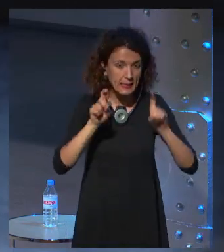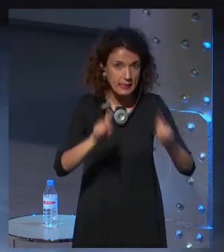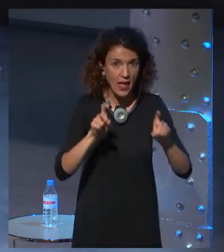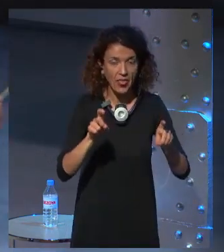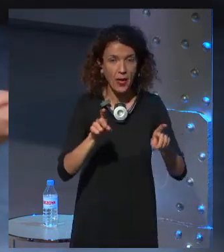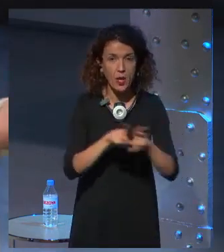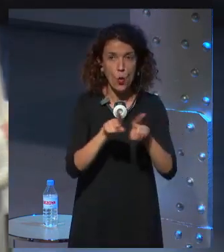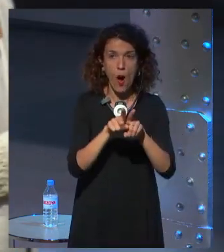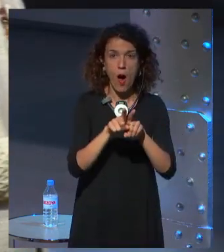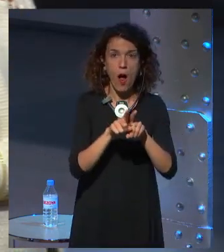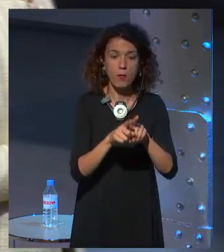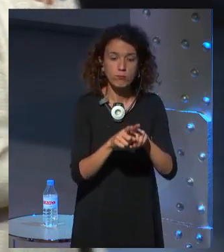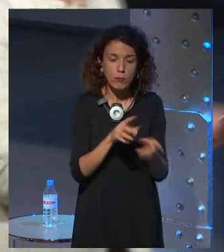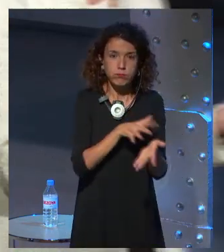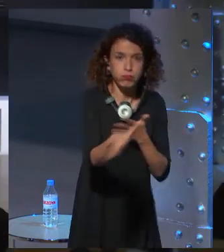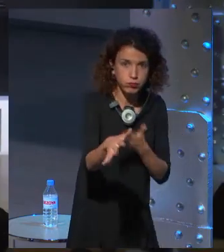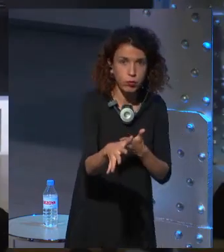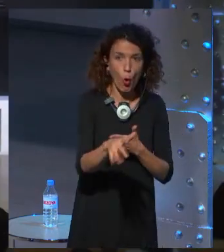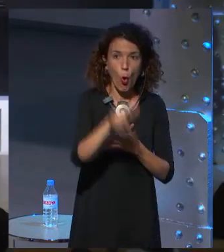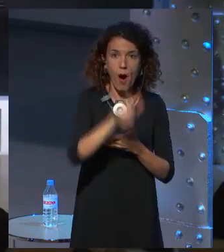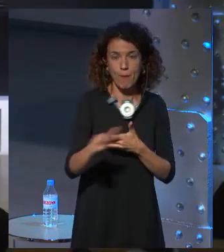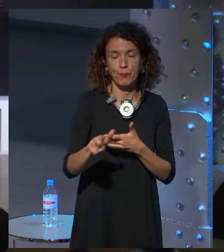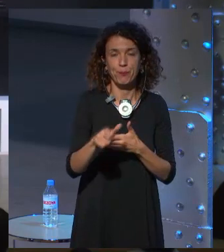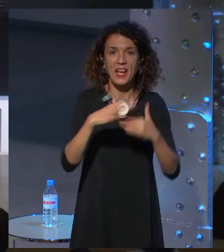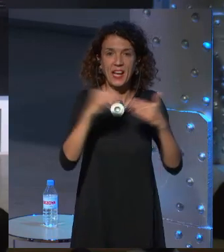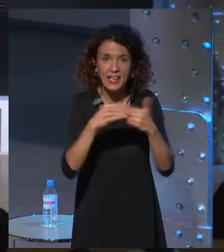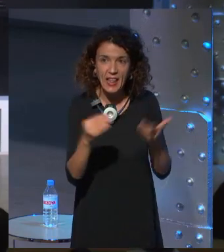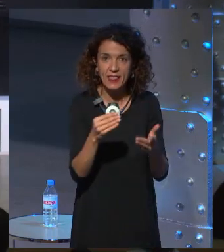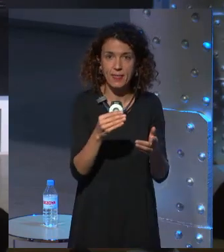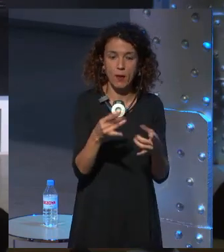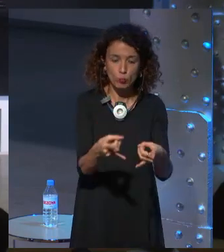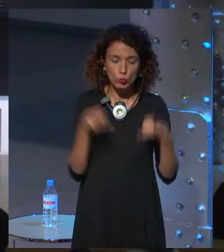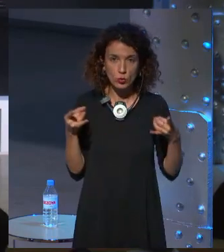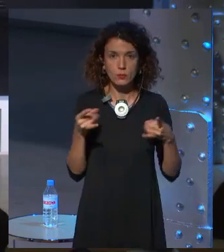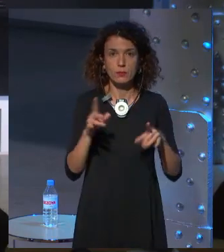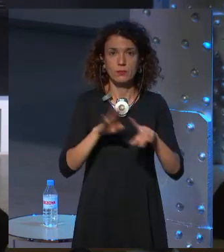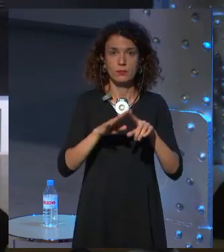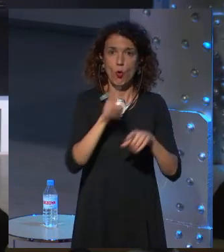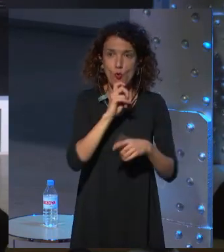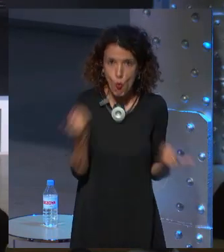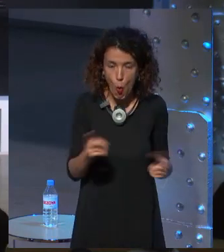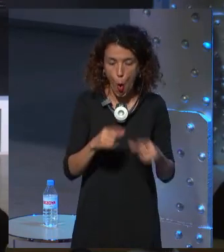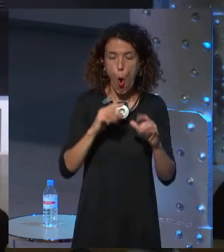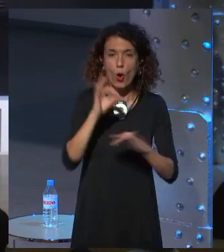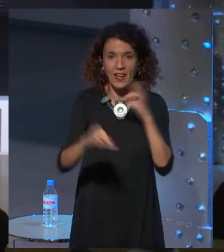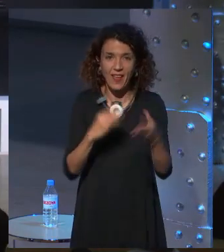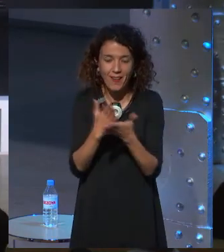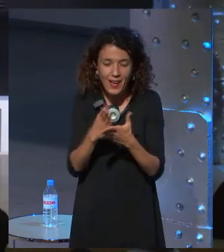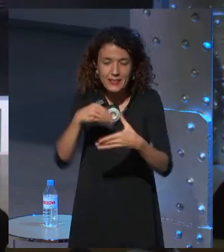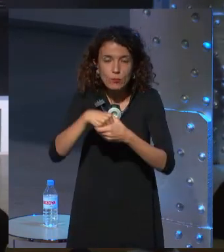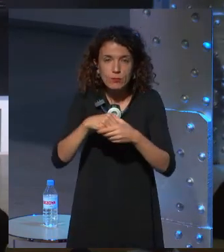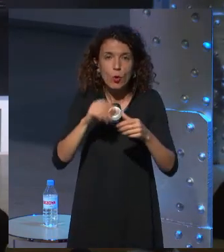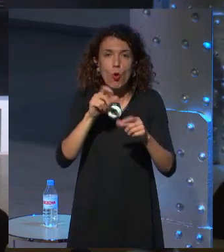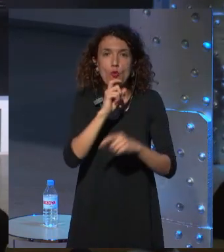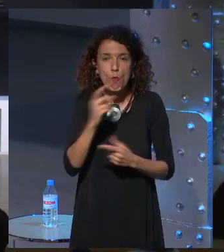in my classroom? How can I organize my classroom better? How can I make my school more